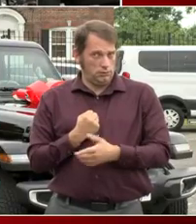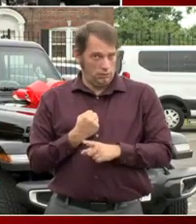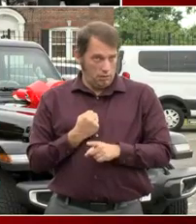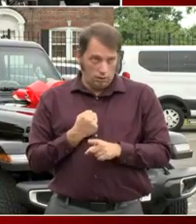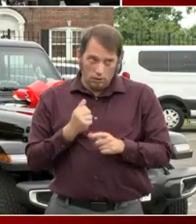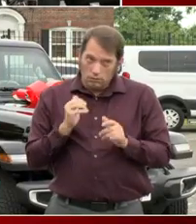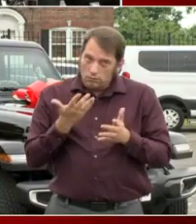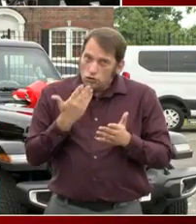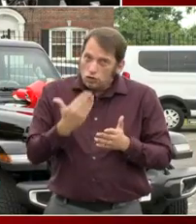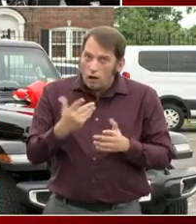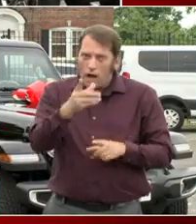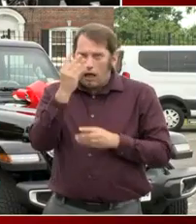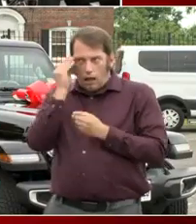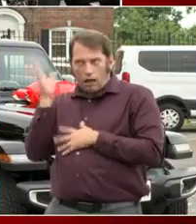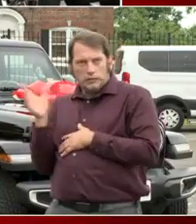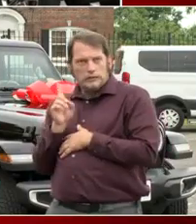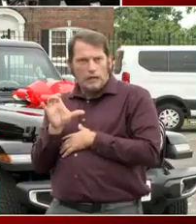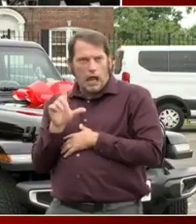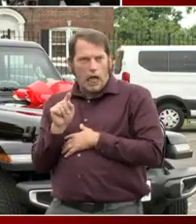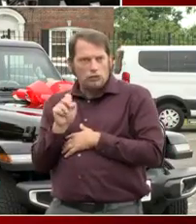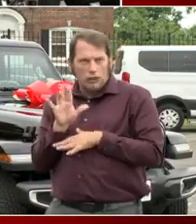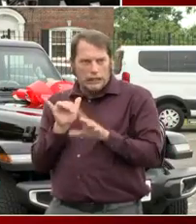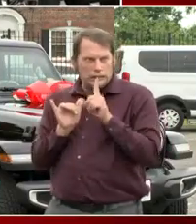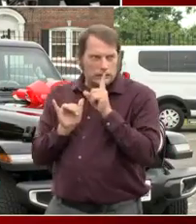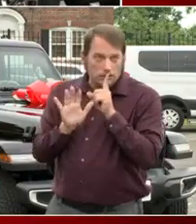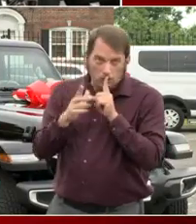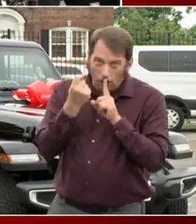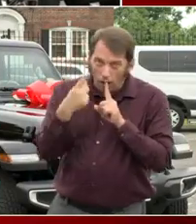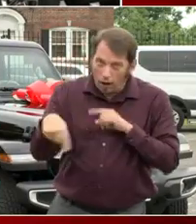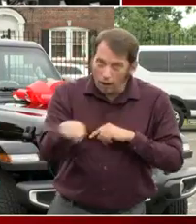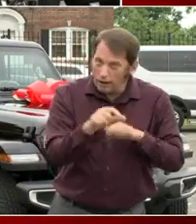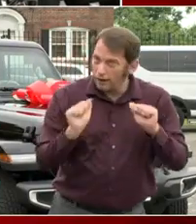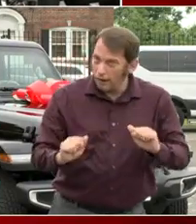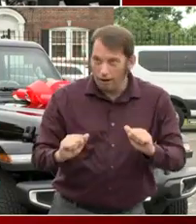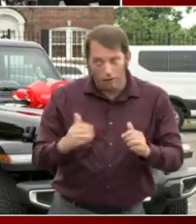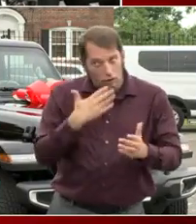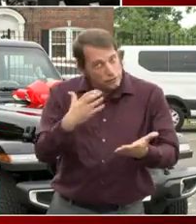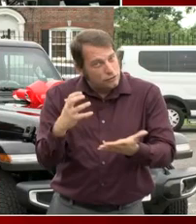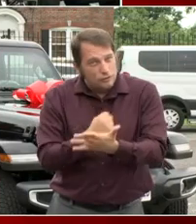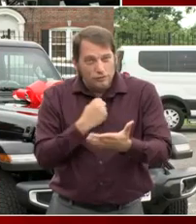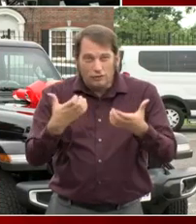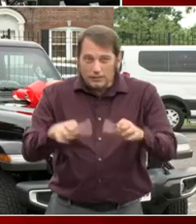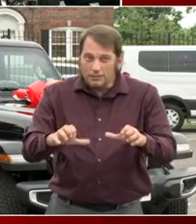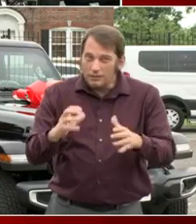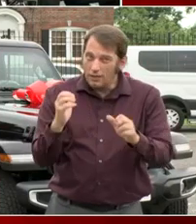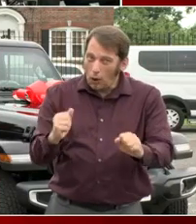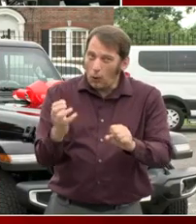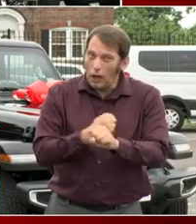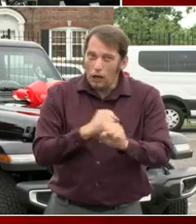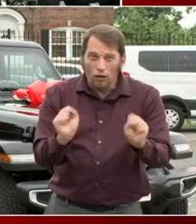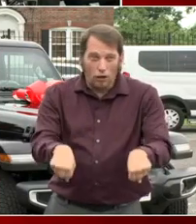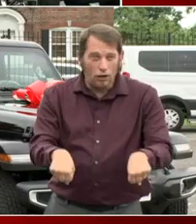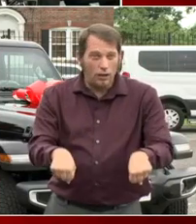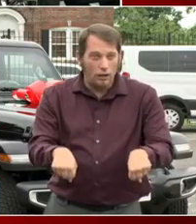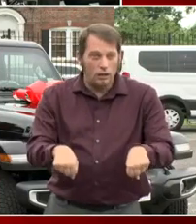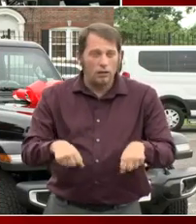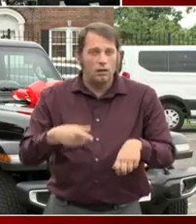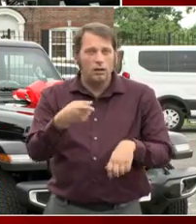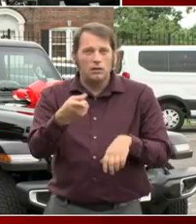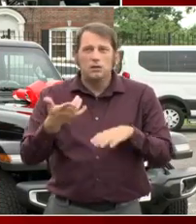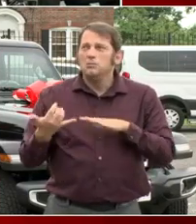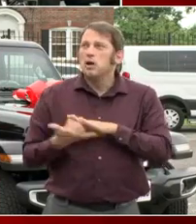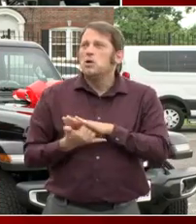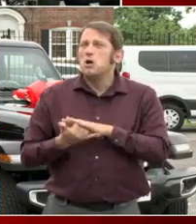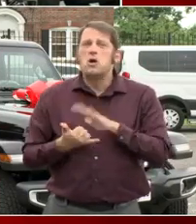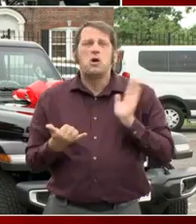of winning are pretty good. And if, somebody just told me, well, I take the Metro, guess what? We're going to give away